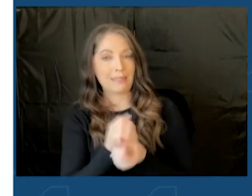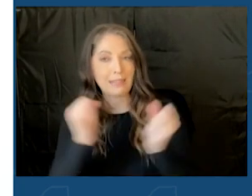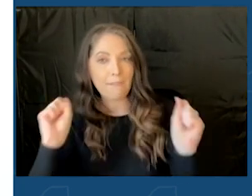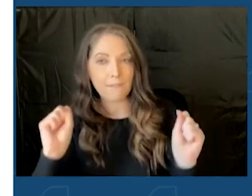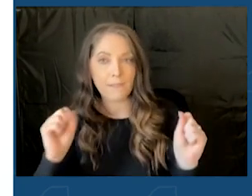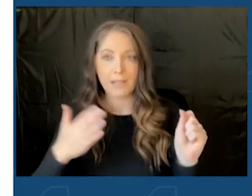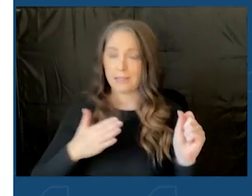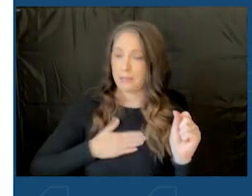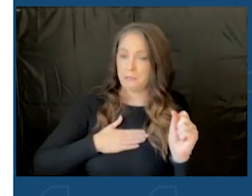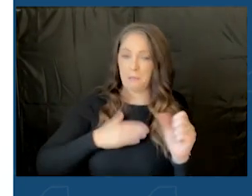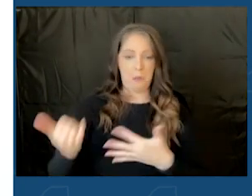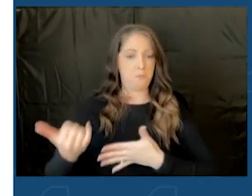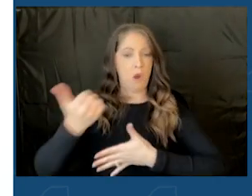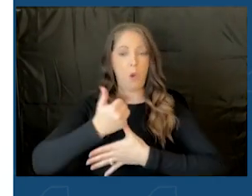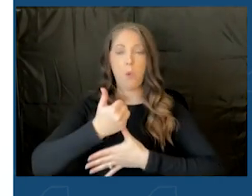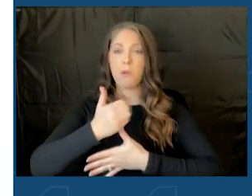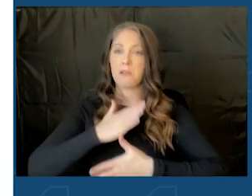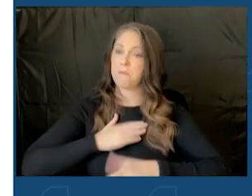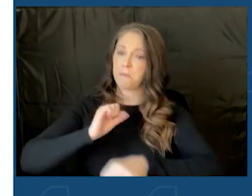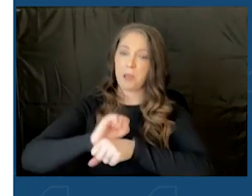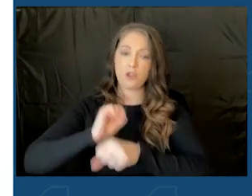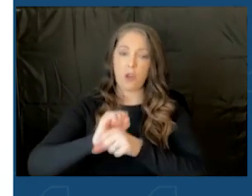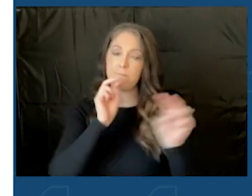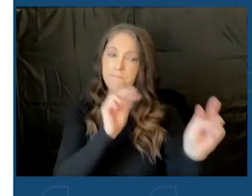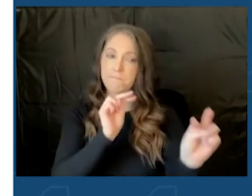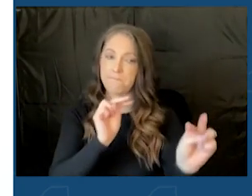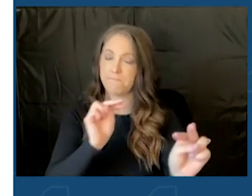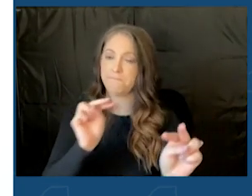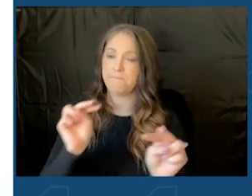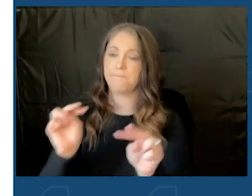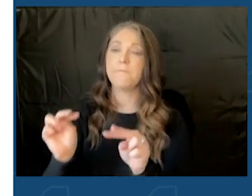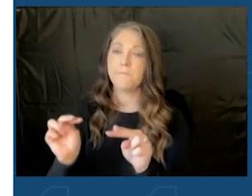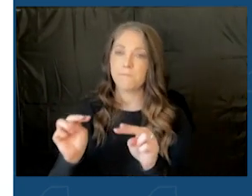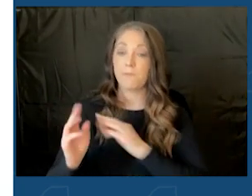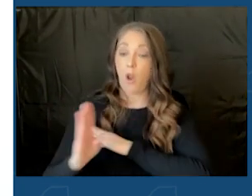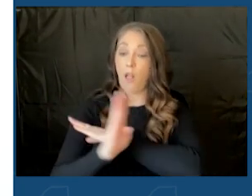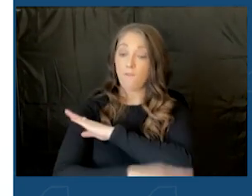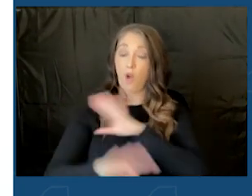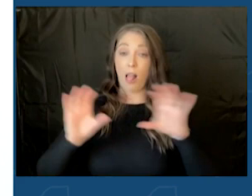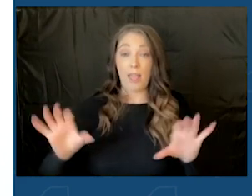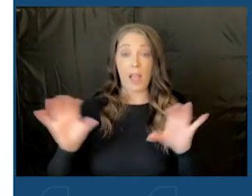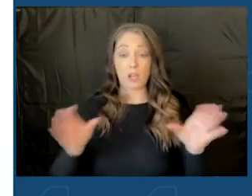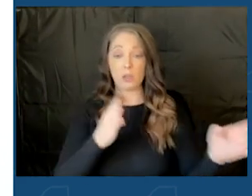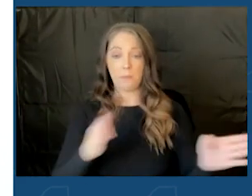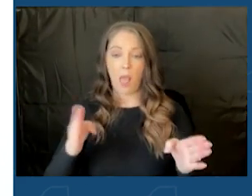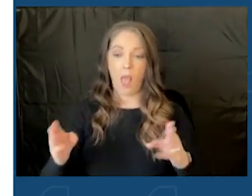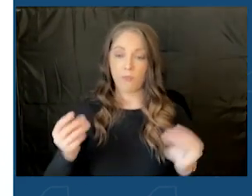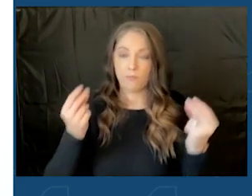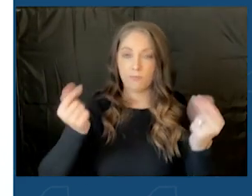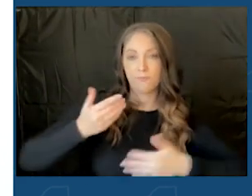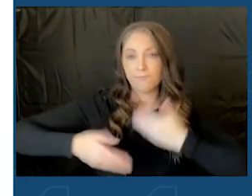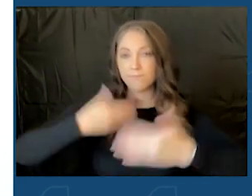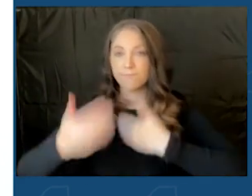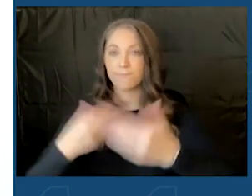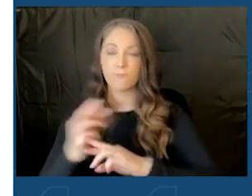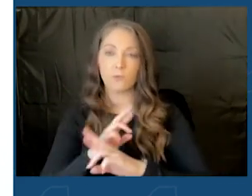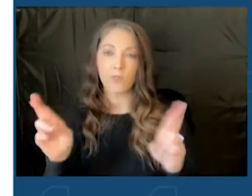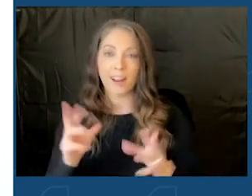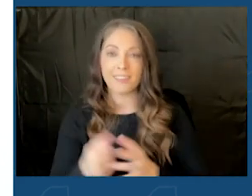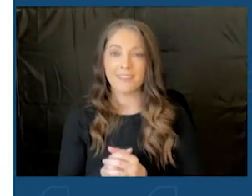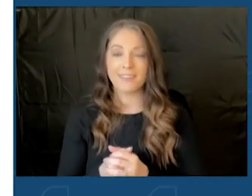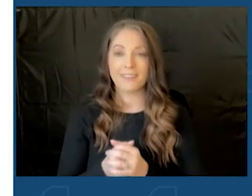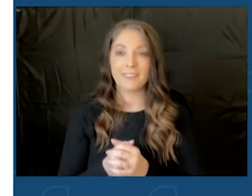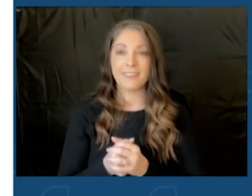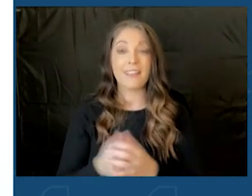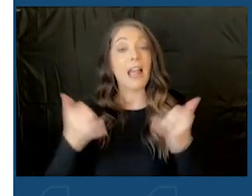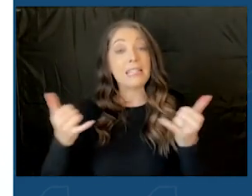So we're always watching the data. Our fall action plan is up and running. And again, the last thing I'm going to encourage you to do, go